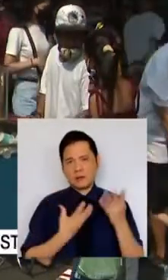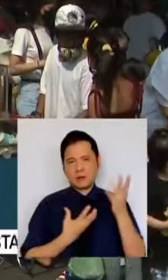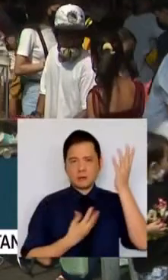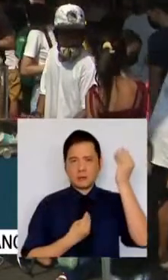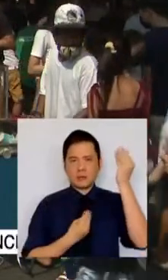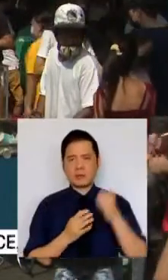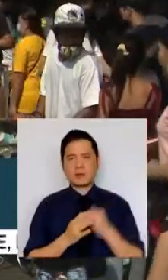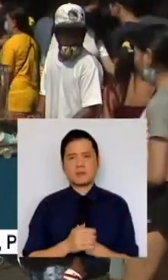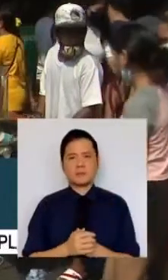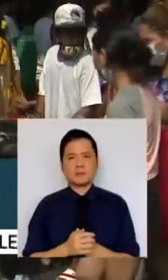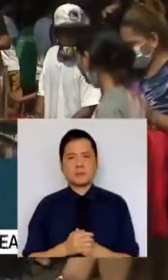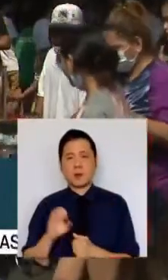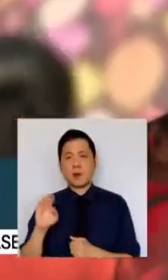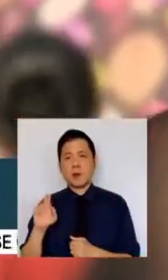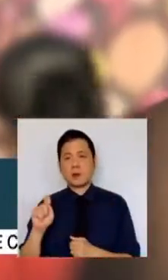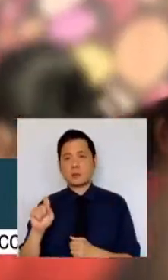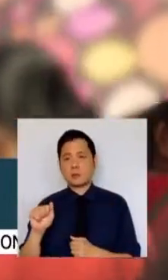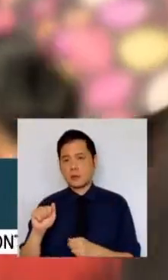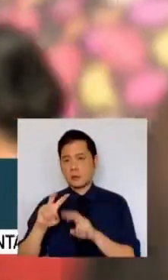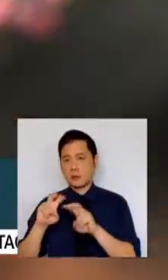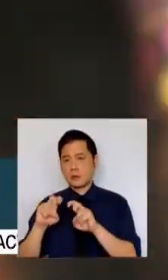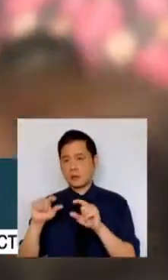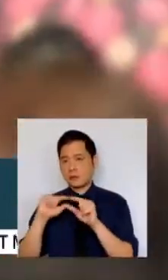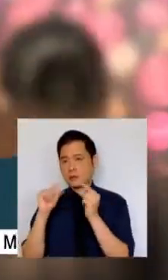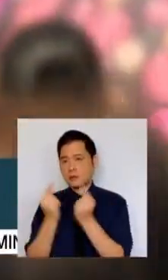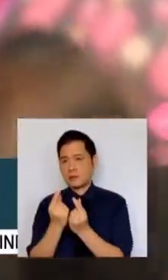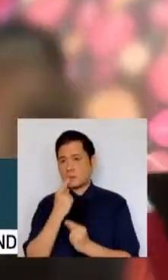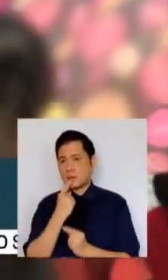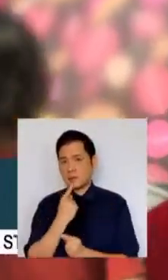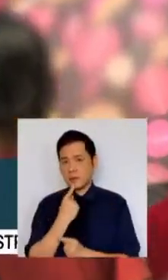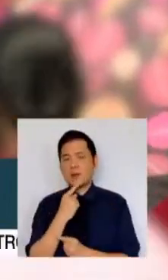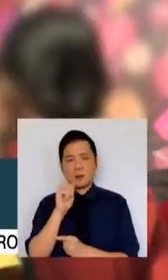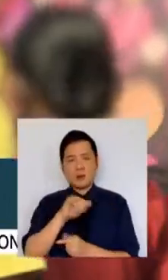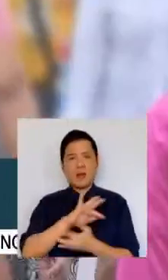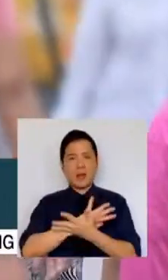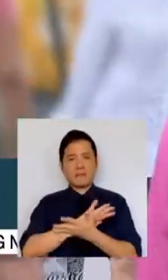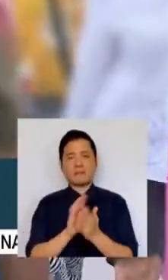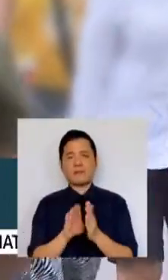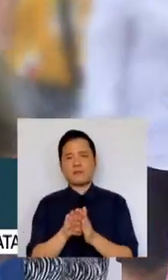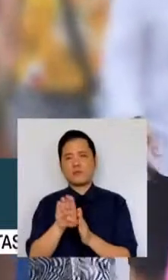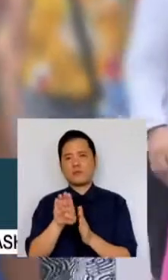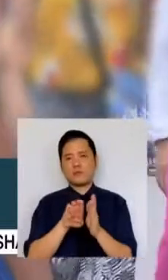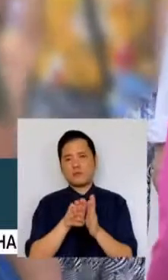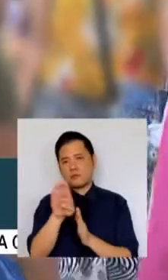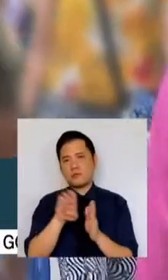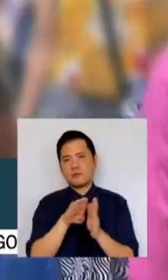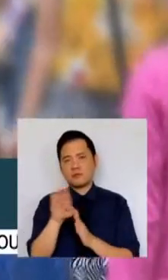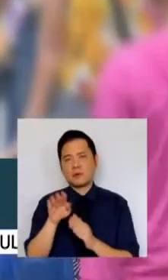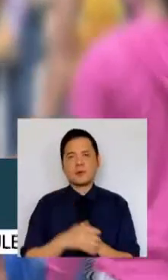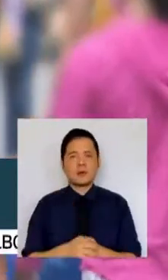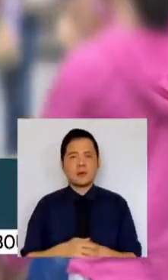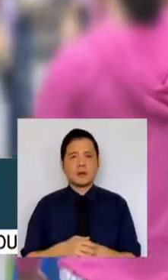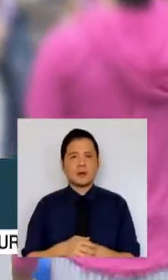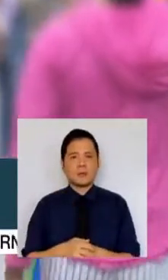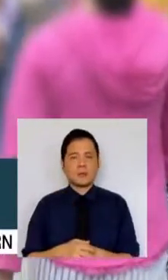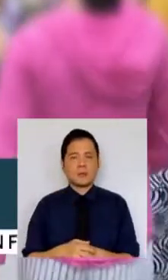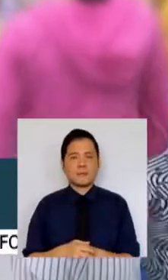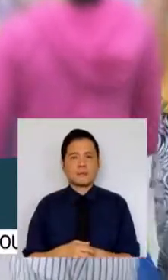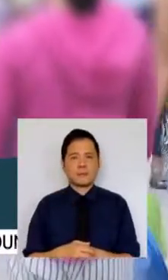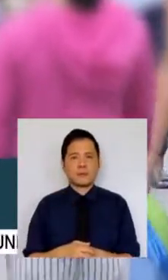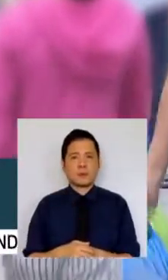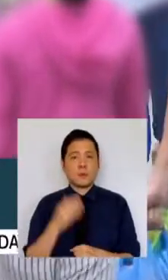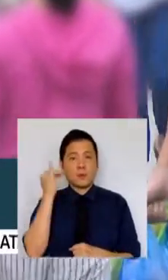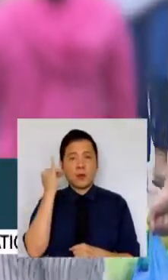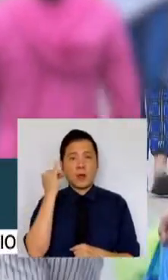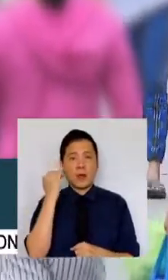will continue to see a rise in infections in the coming days, with numbers possibly surpassing past surges due to the Omicron variant.